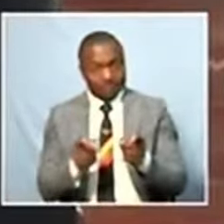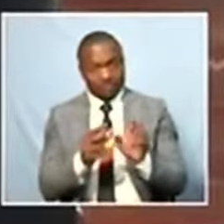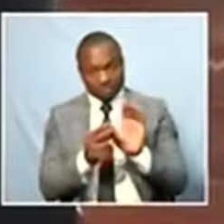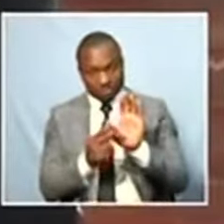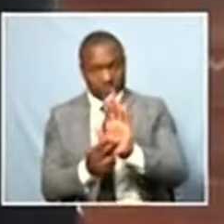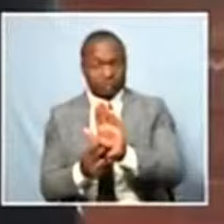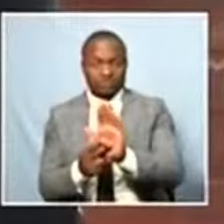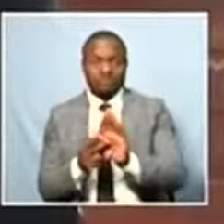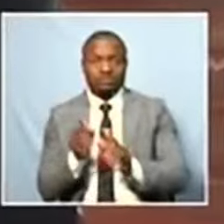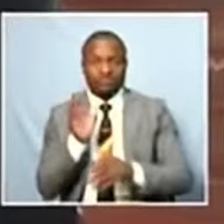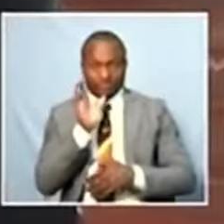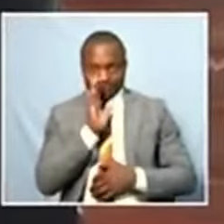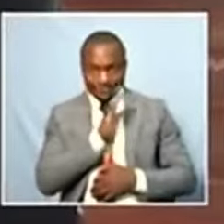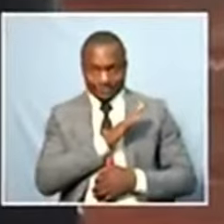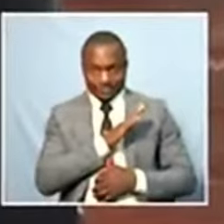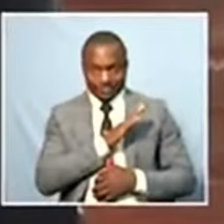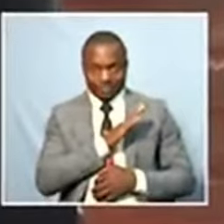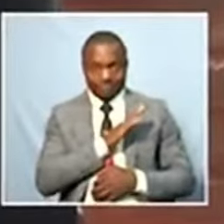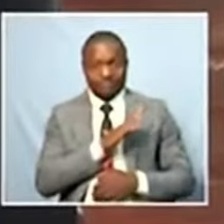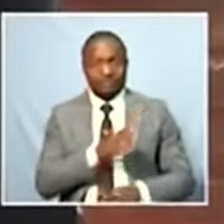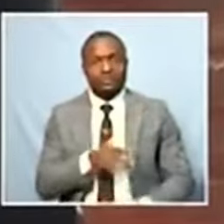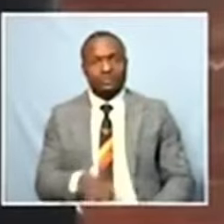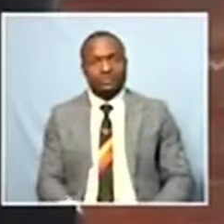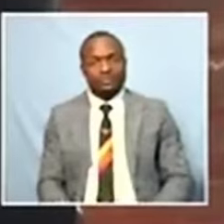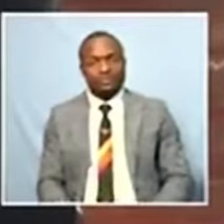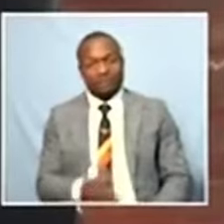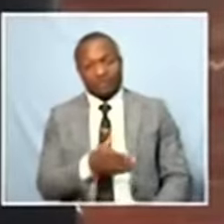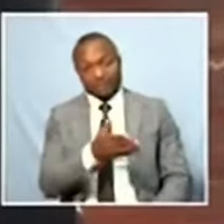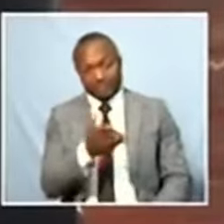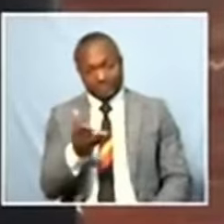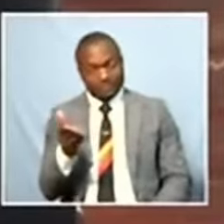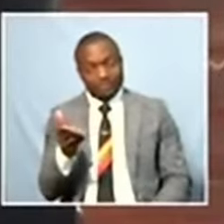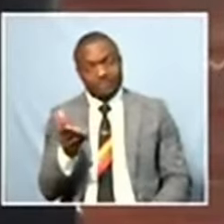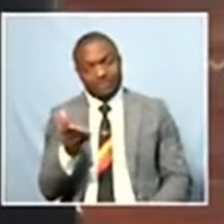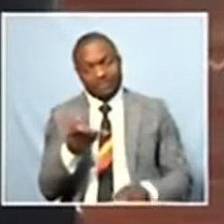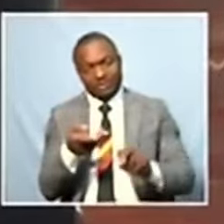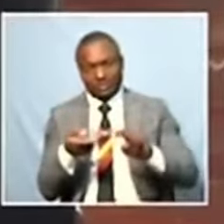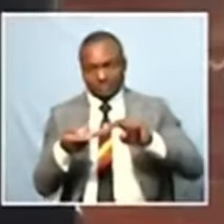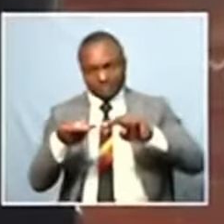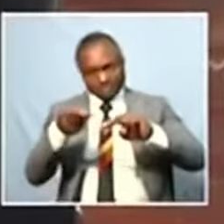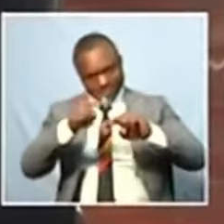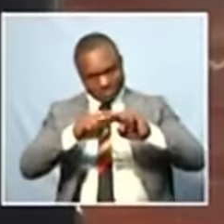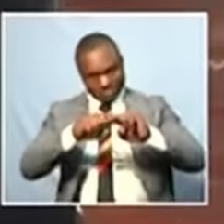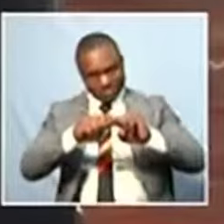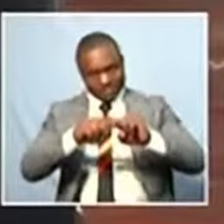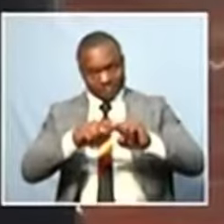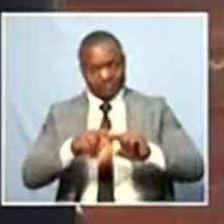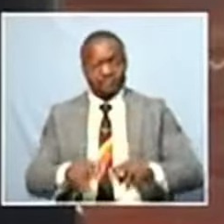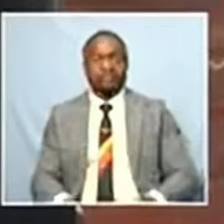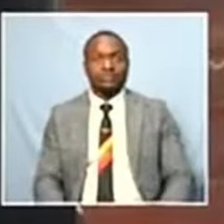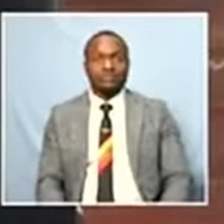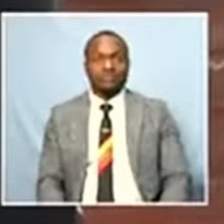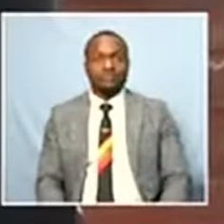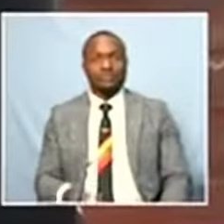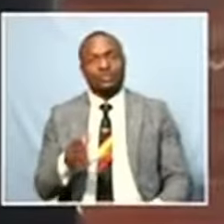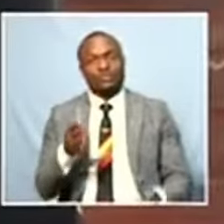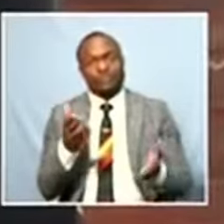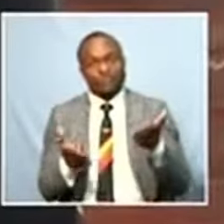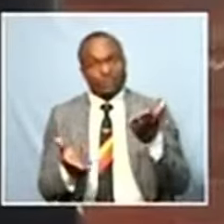indicated, there could be initial increase while the